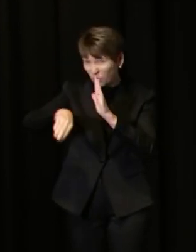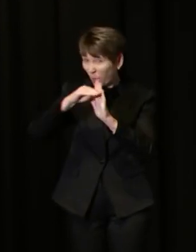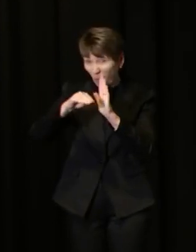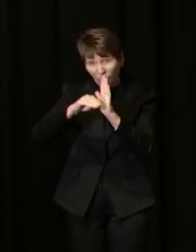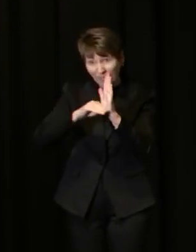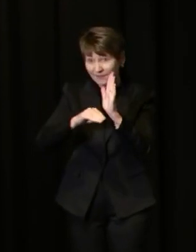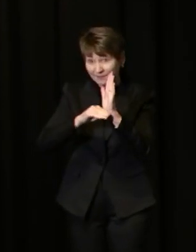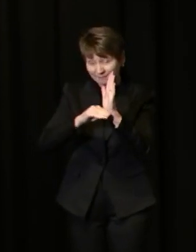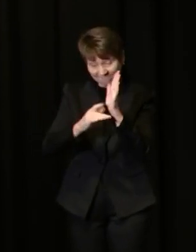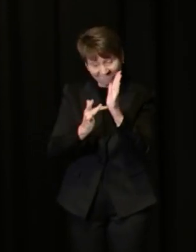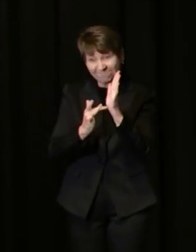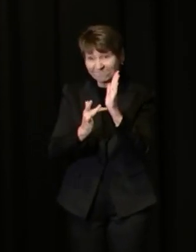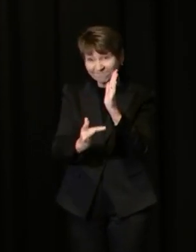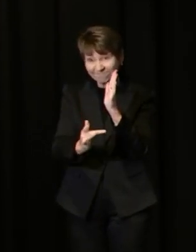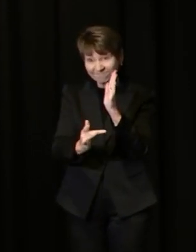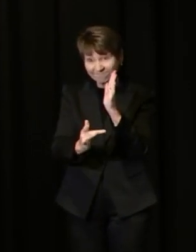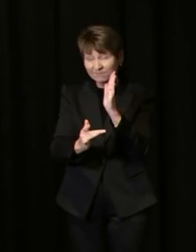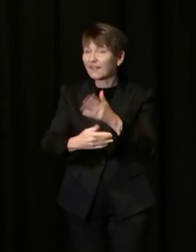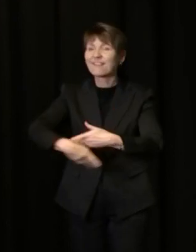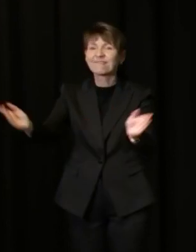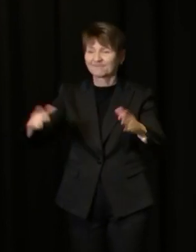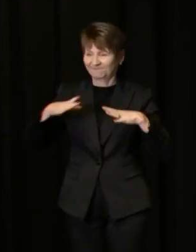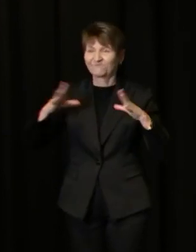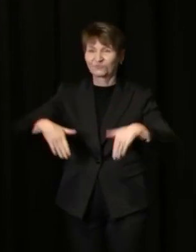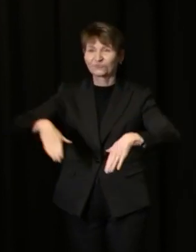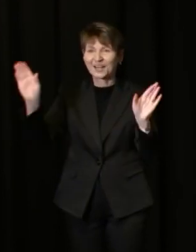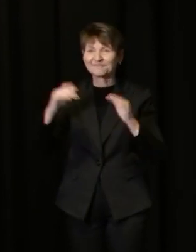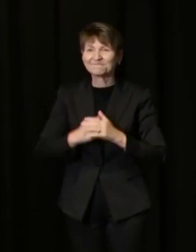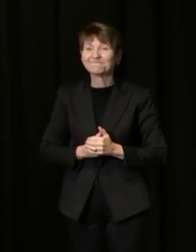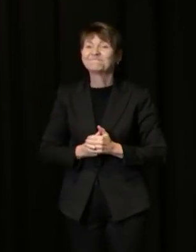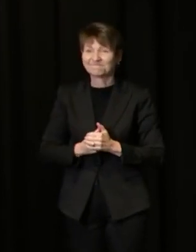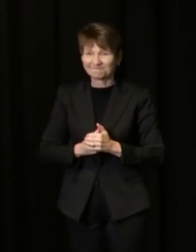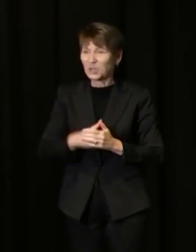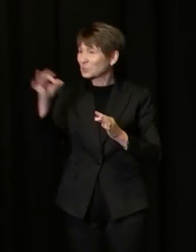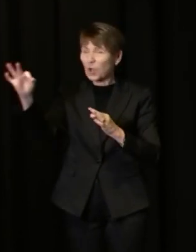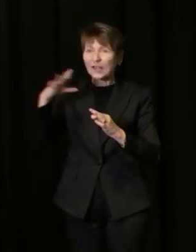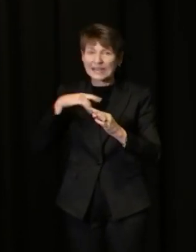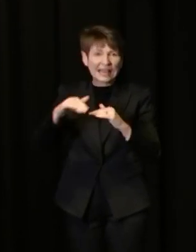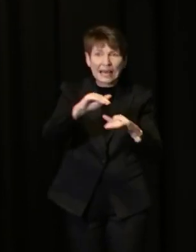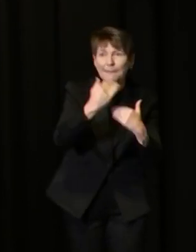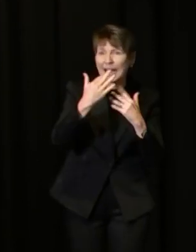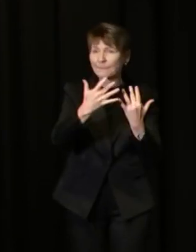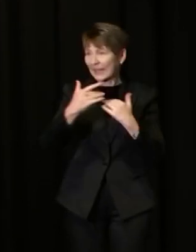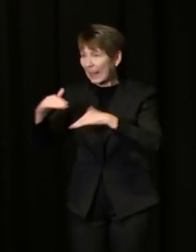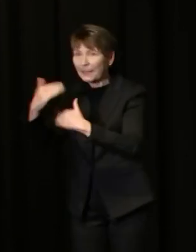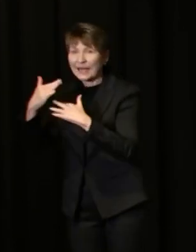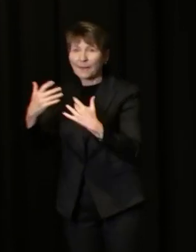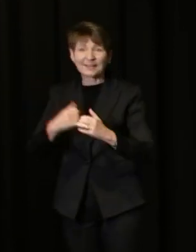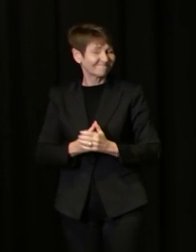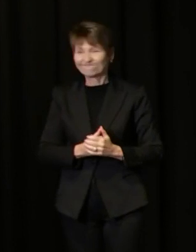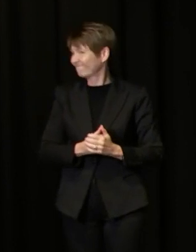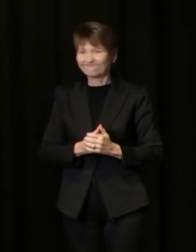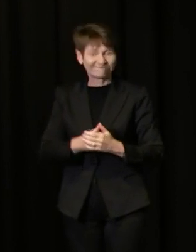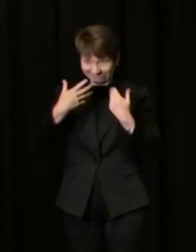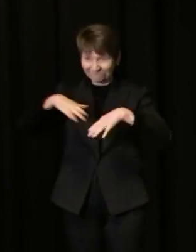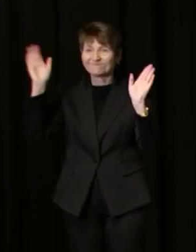means, there will be no caps anywhere. There will be no density quotients anywhere. Masks will only be required